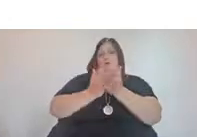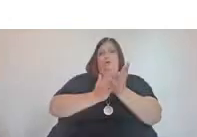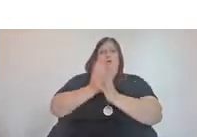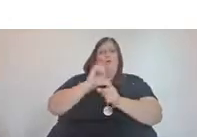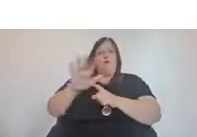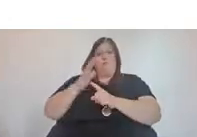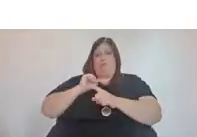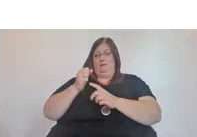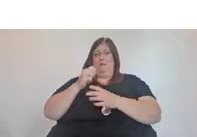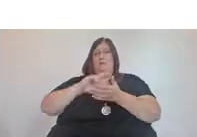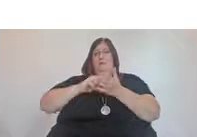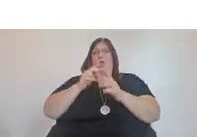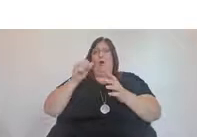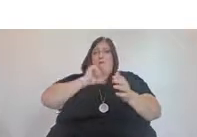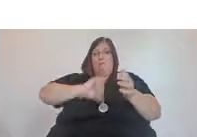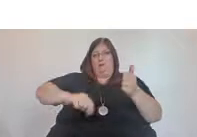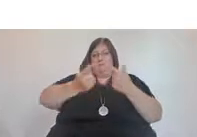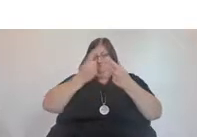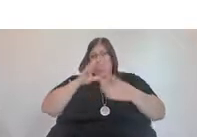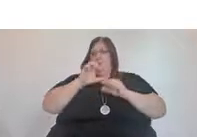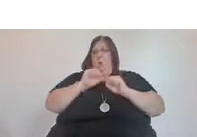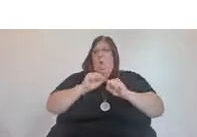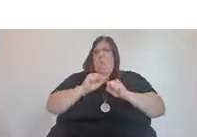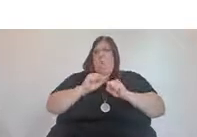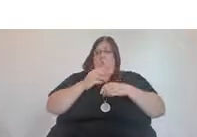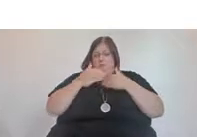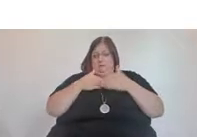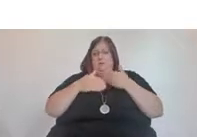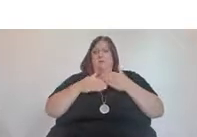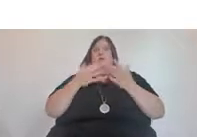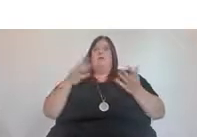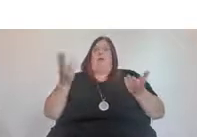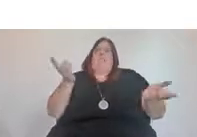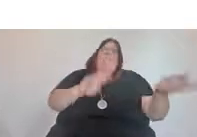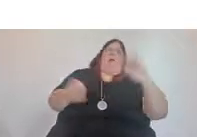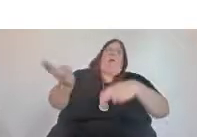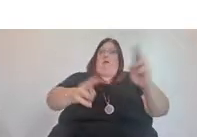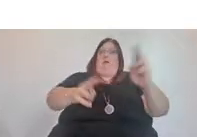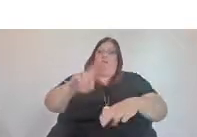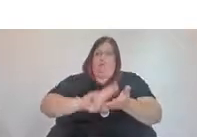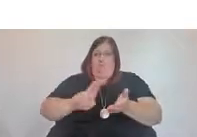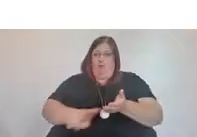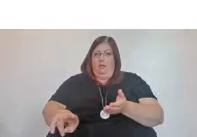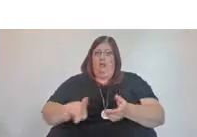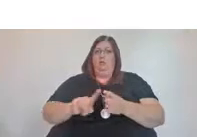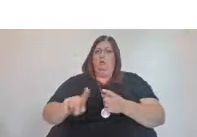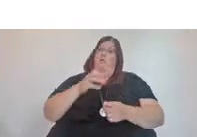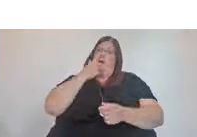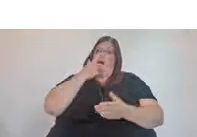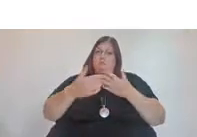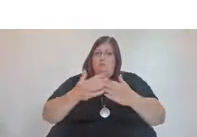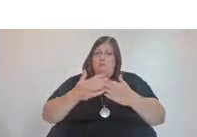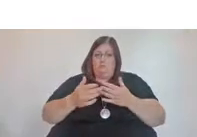that outpatient clinics and other planned care procedures are back on track and online to be referred into, and also supporting the urgent